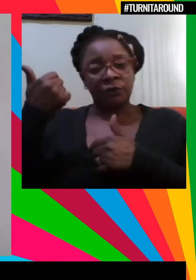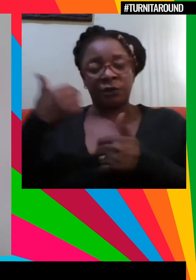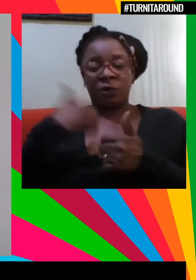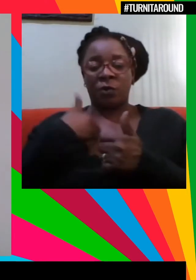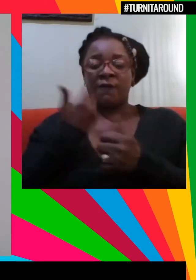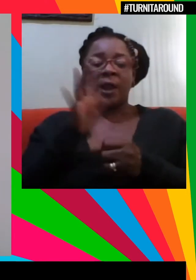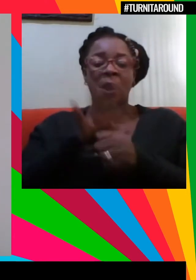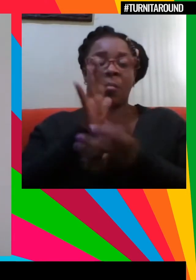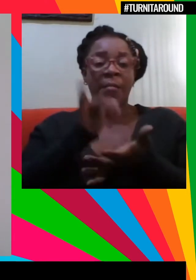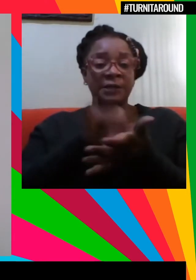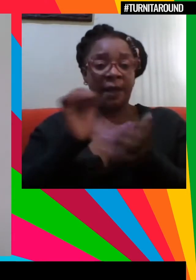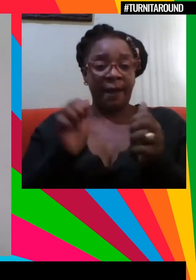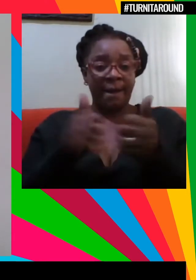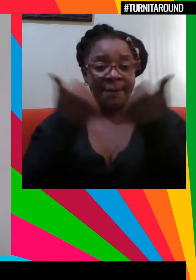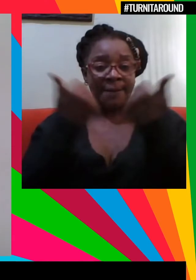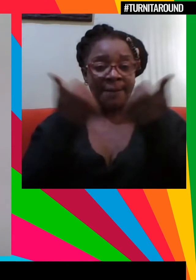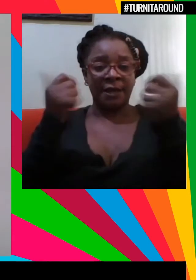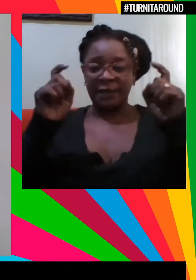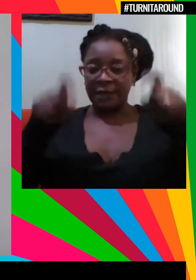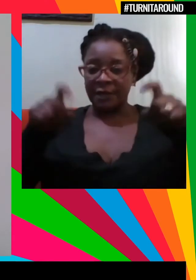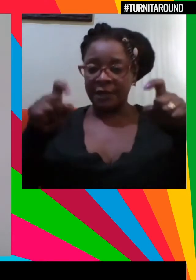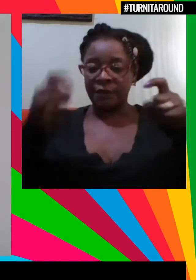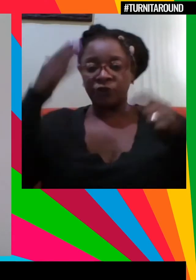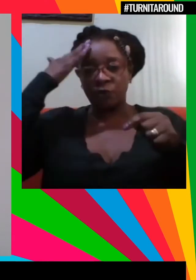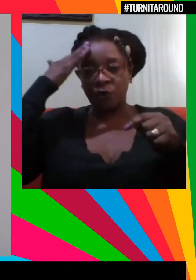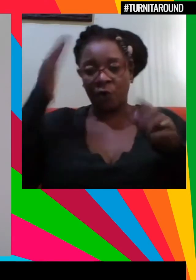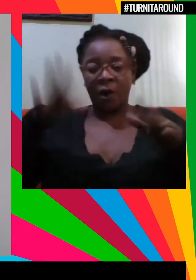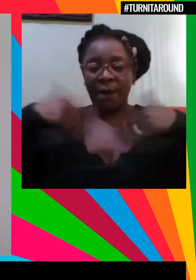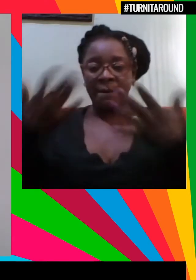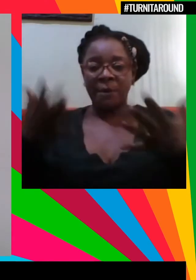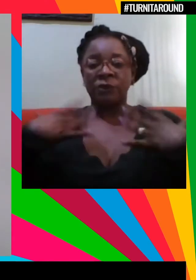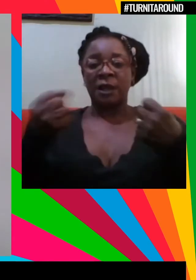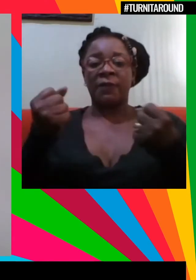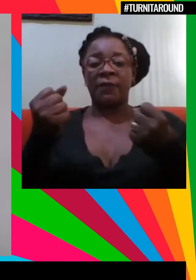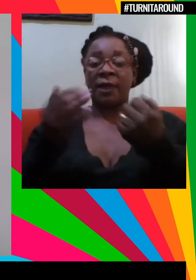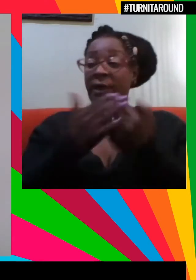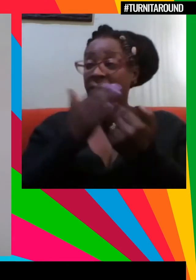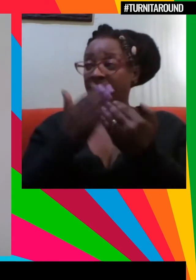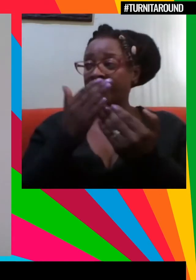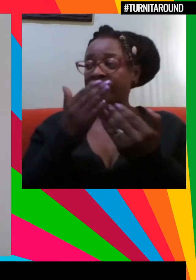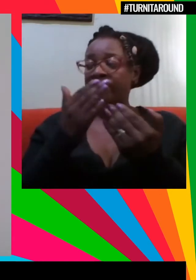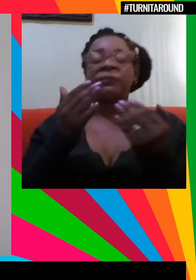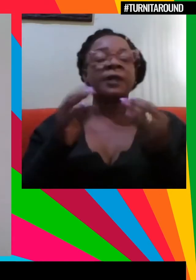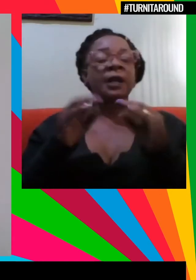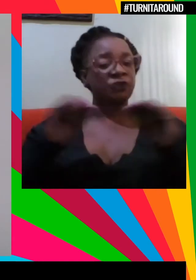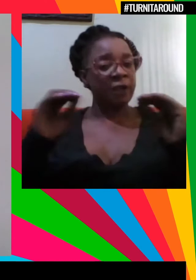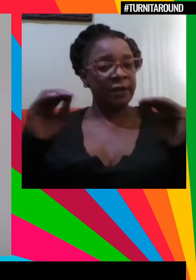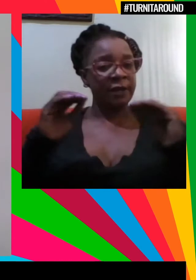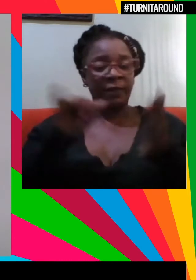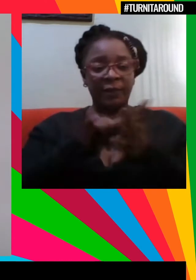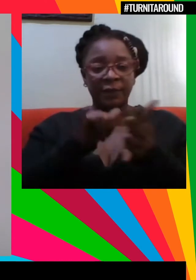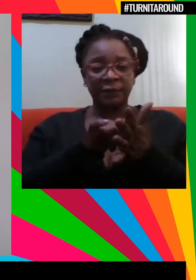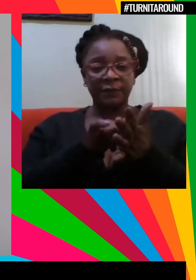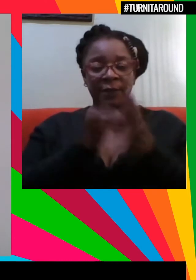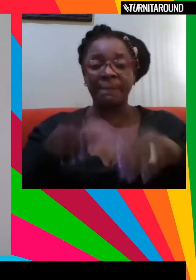happening. They need to know about healthcare, how to protect themselves. There are trainings that I am